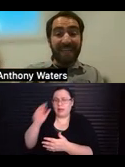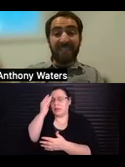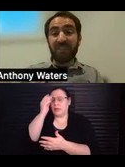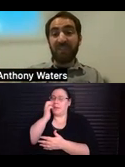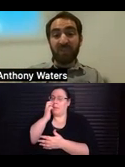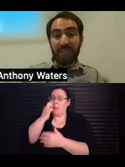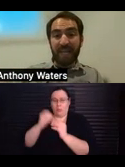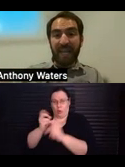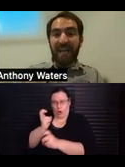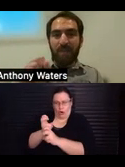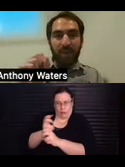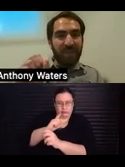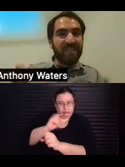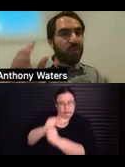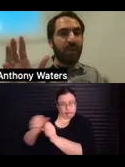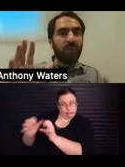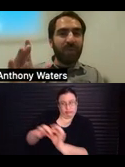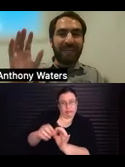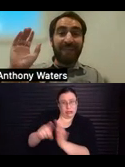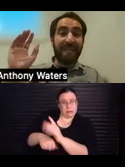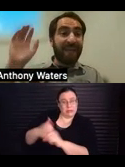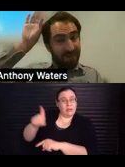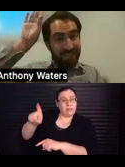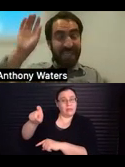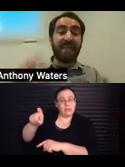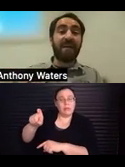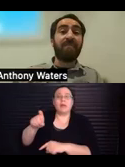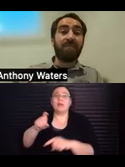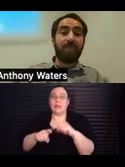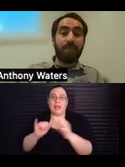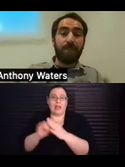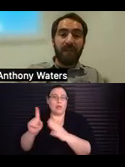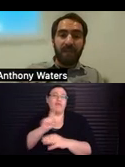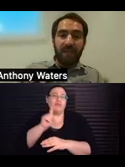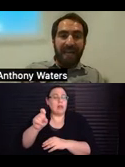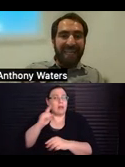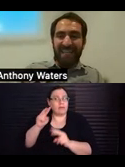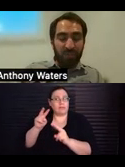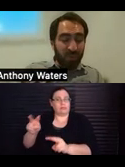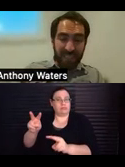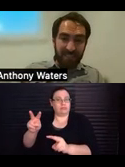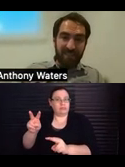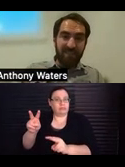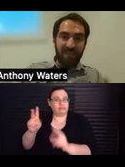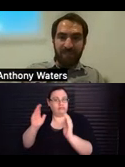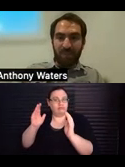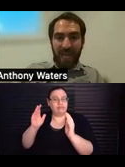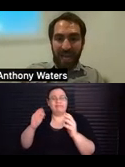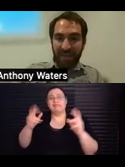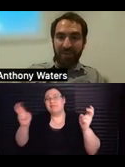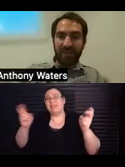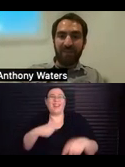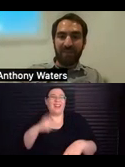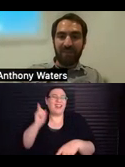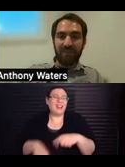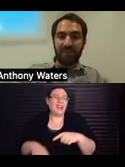the connection to suicide, but this is where we really have to have our antenna up. I can't do this. I'm so